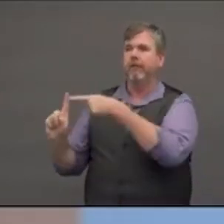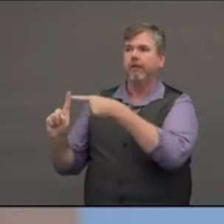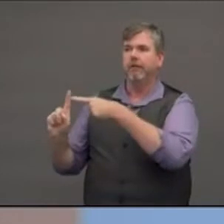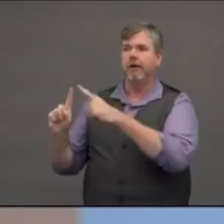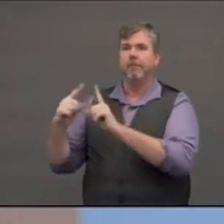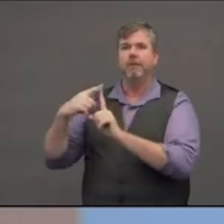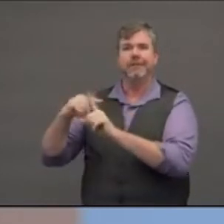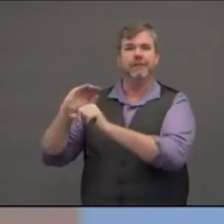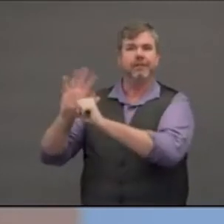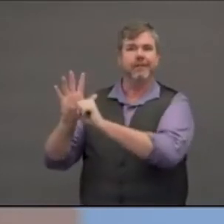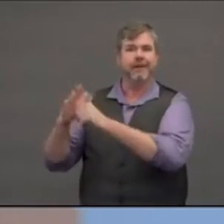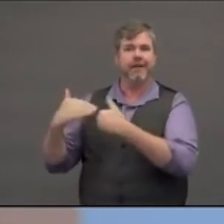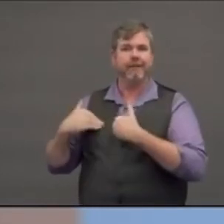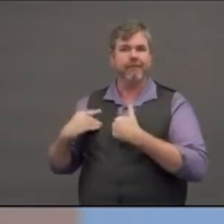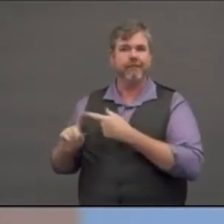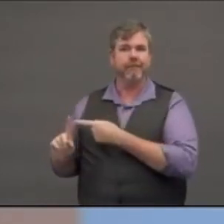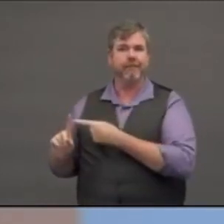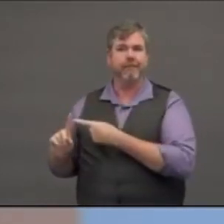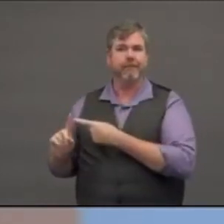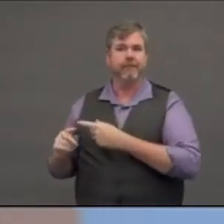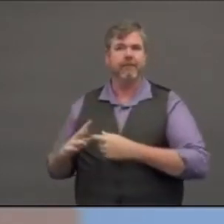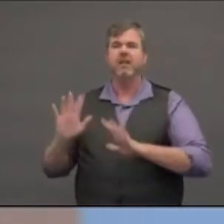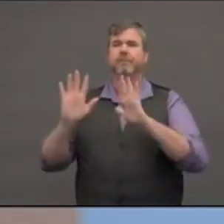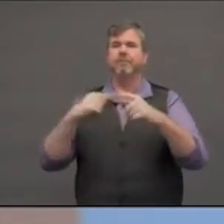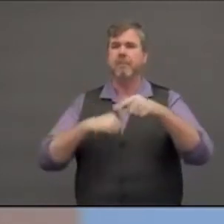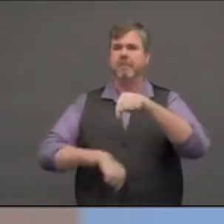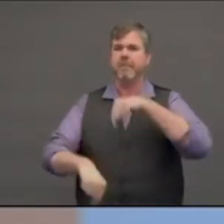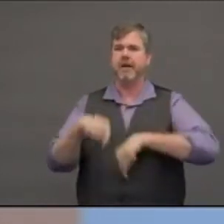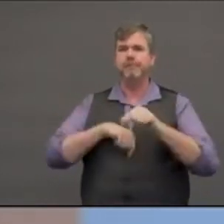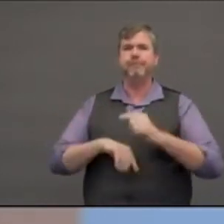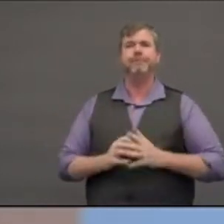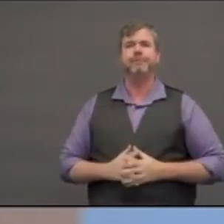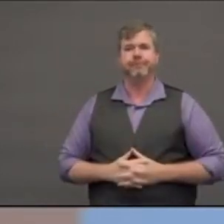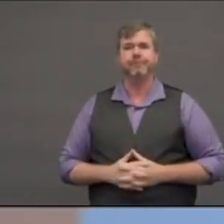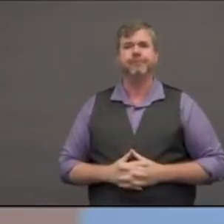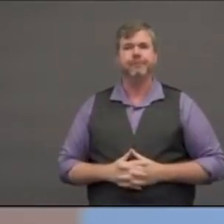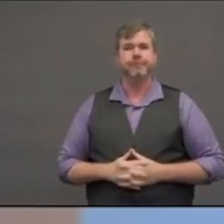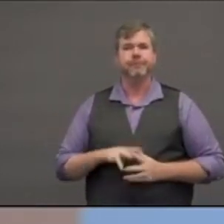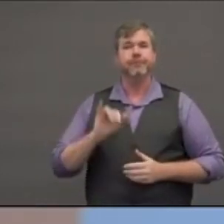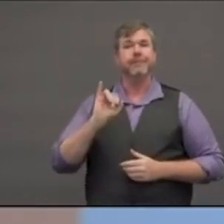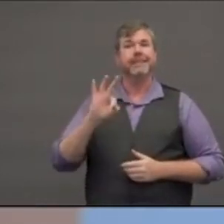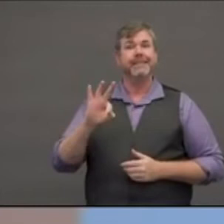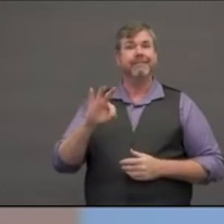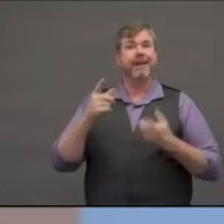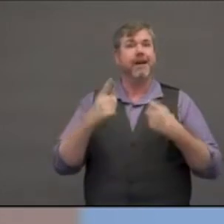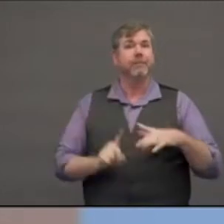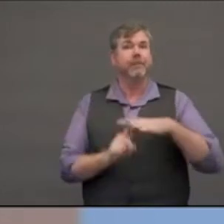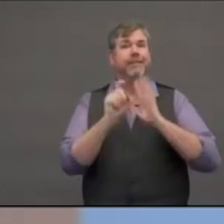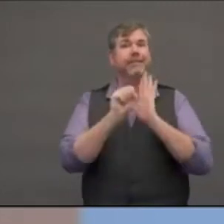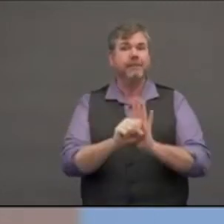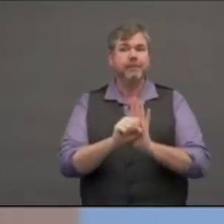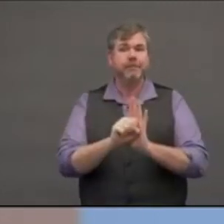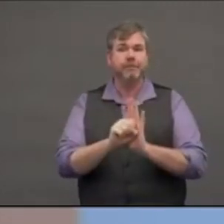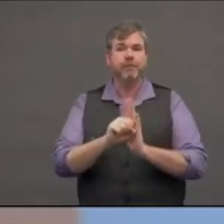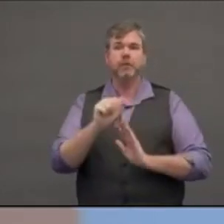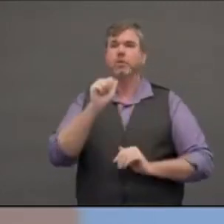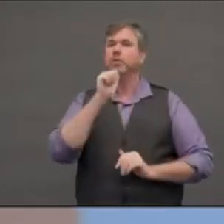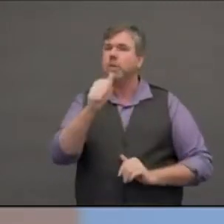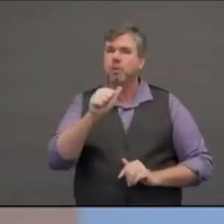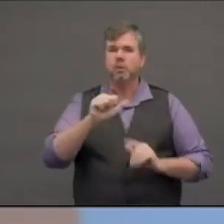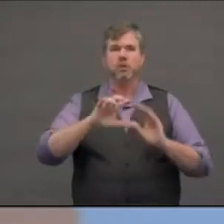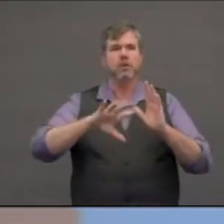you're symptomatic, well, let's back up first. If you're symptomatic, you should not go to work. And you